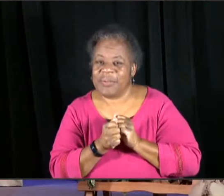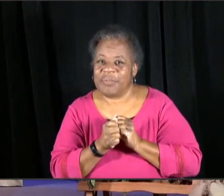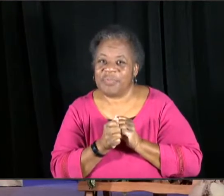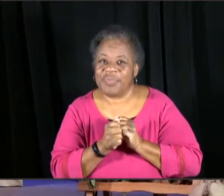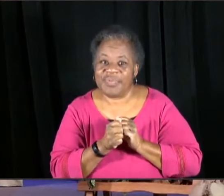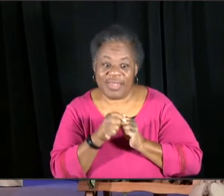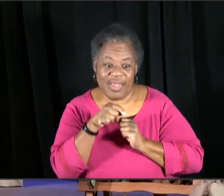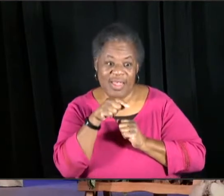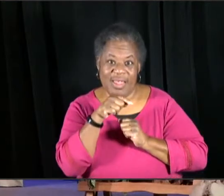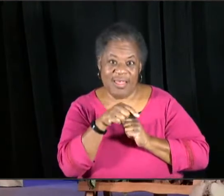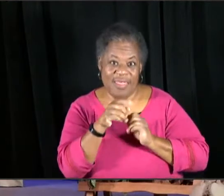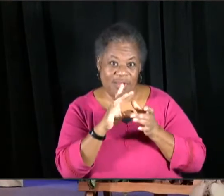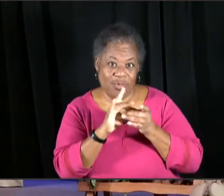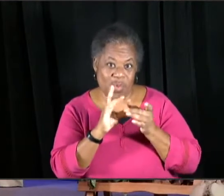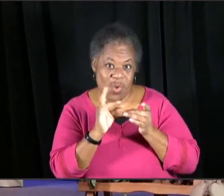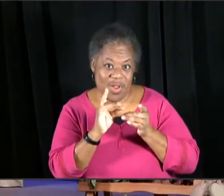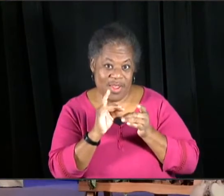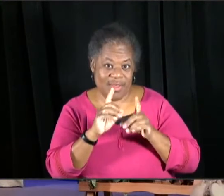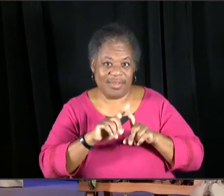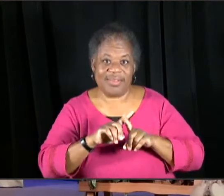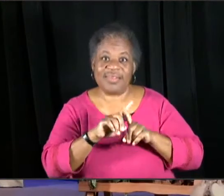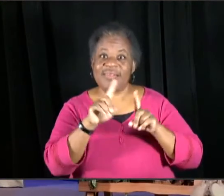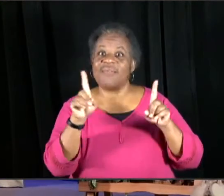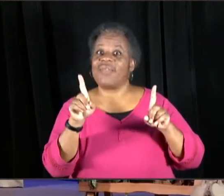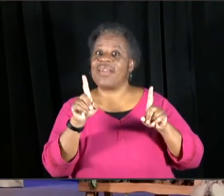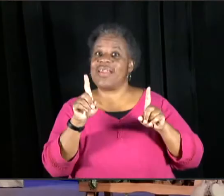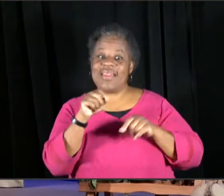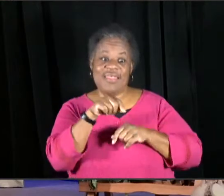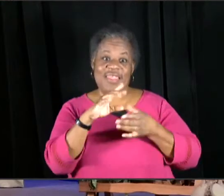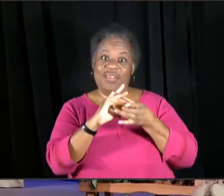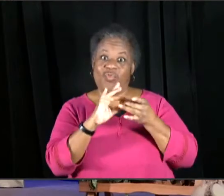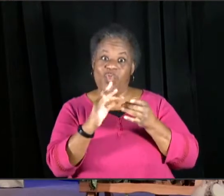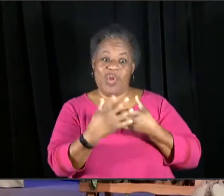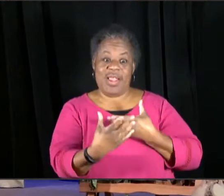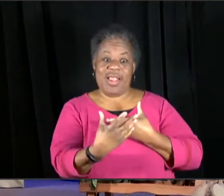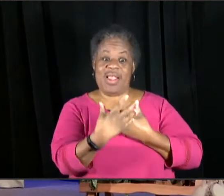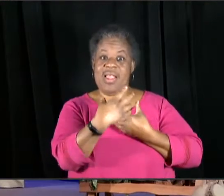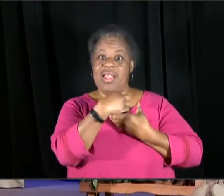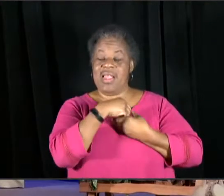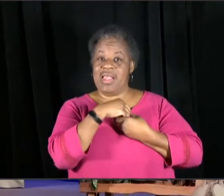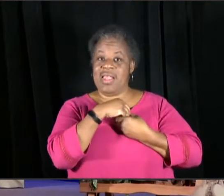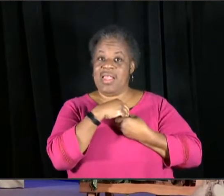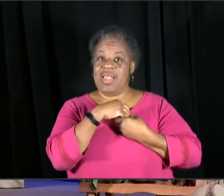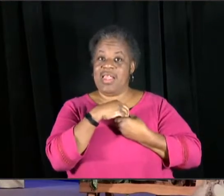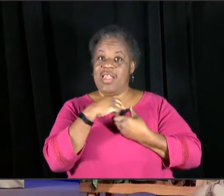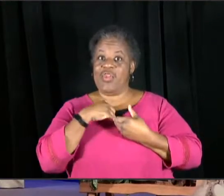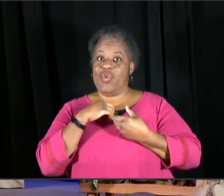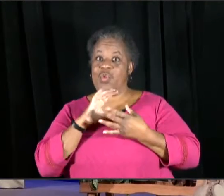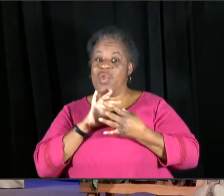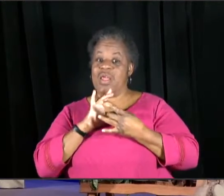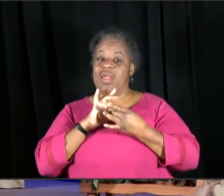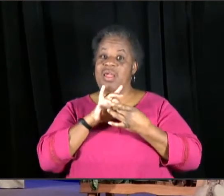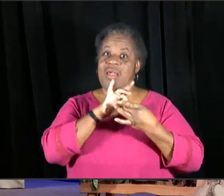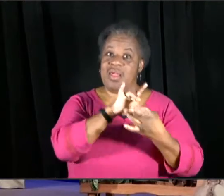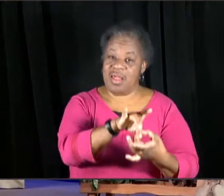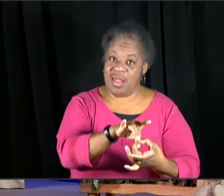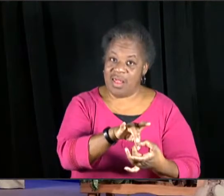But this story is different. After it becomes part of you, you become part of it.